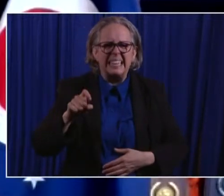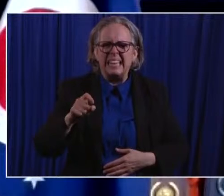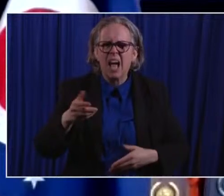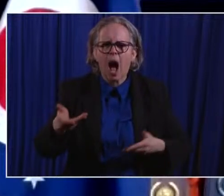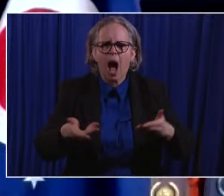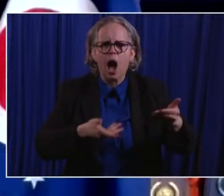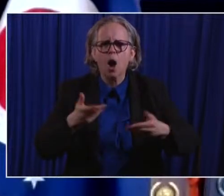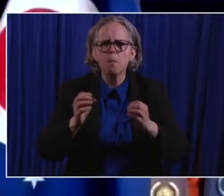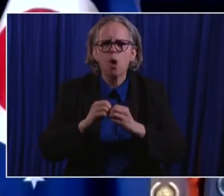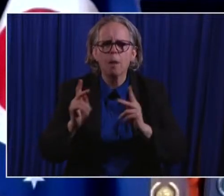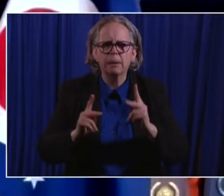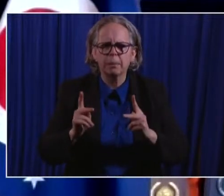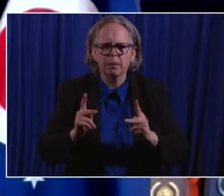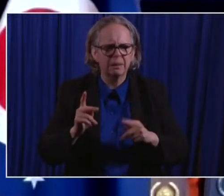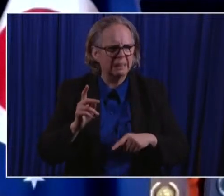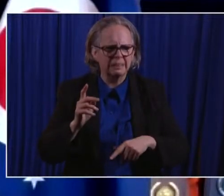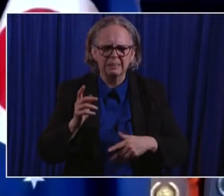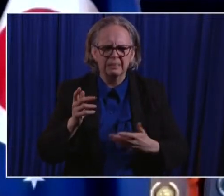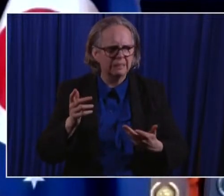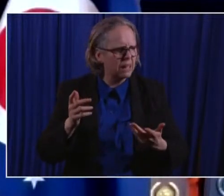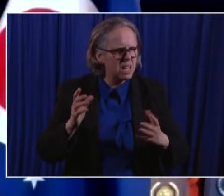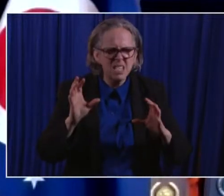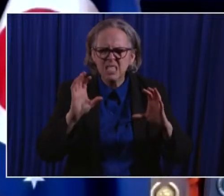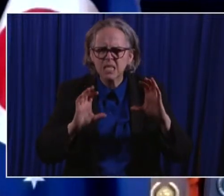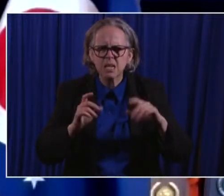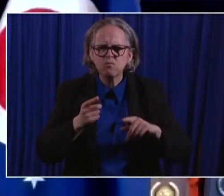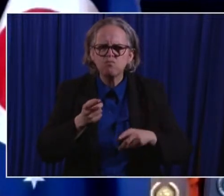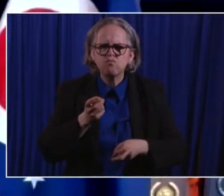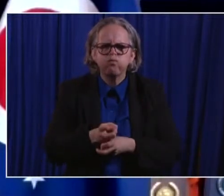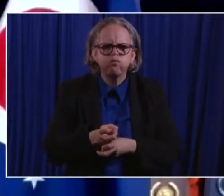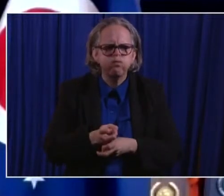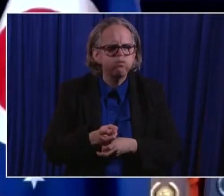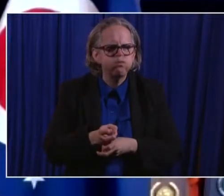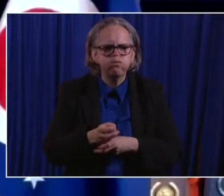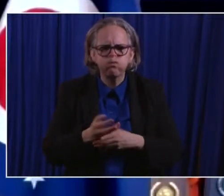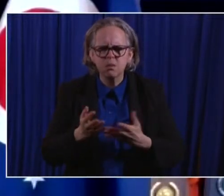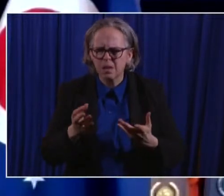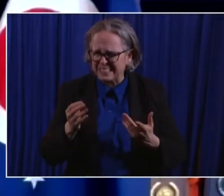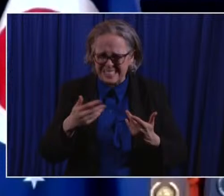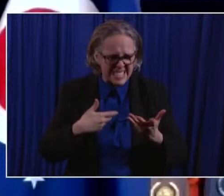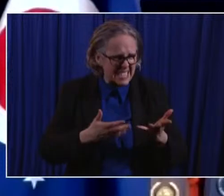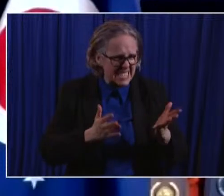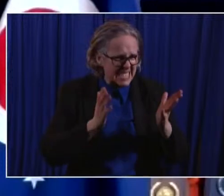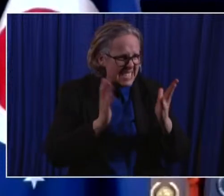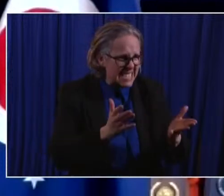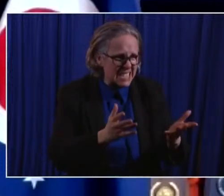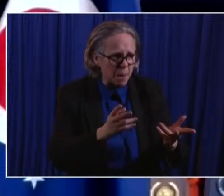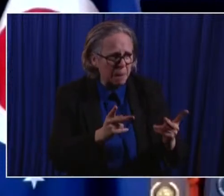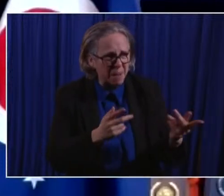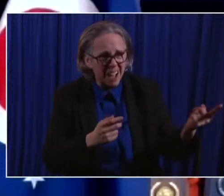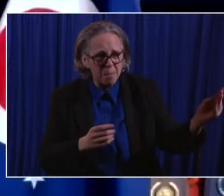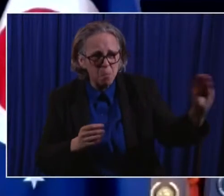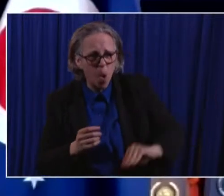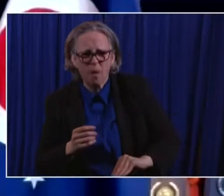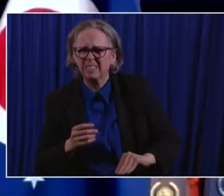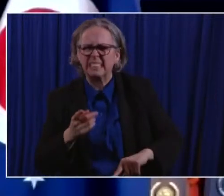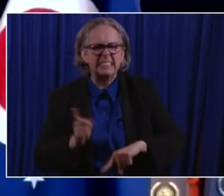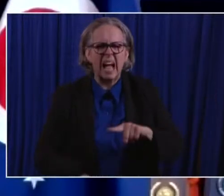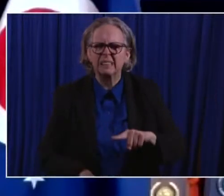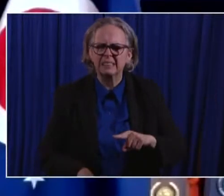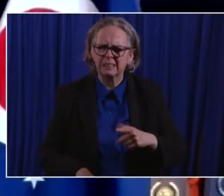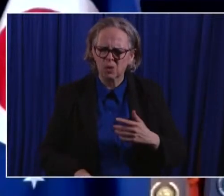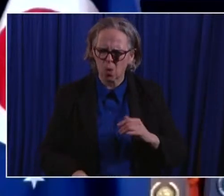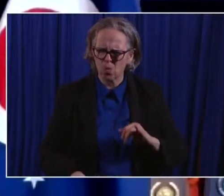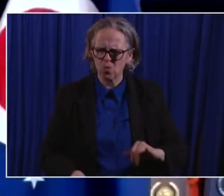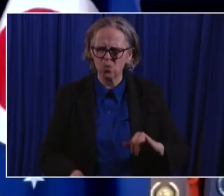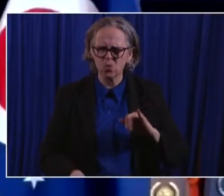back to work. And that's why it is very important that everybody who wants to get